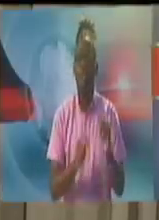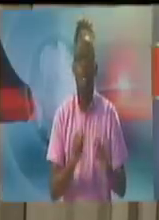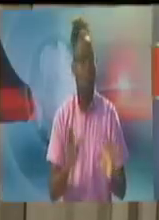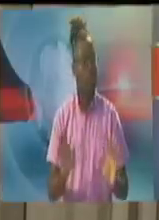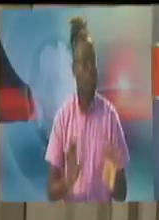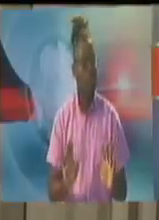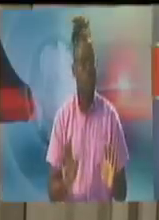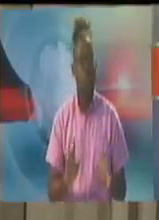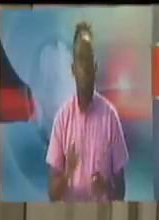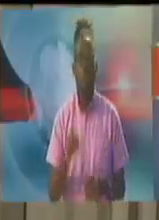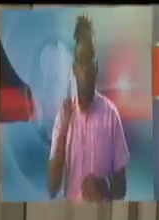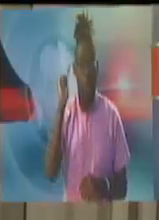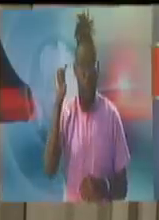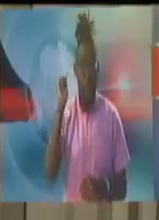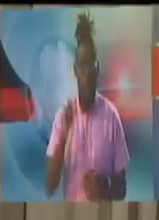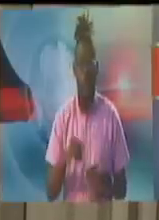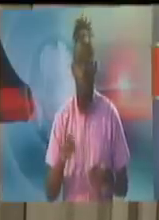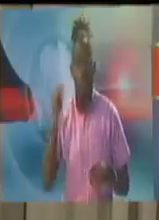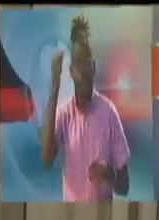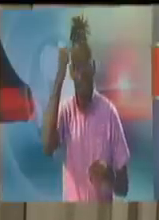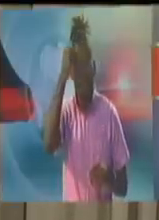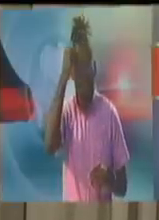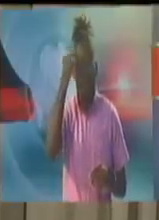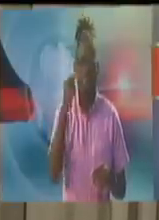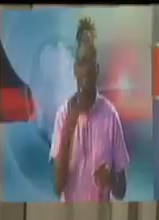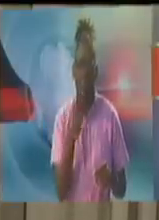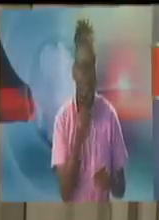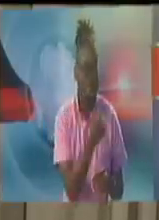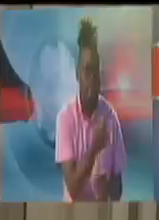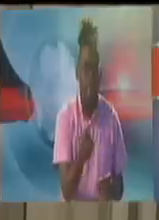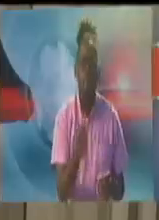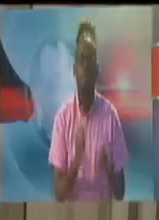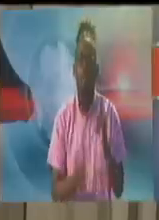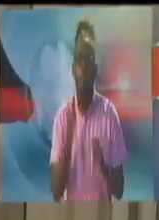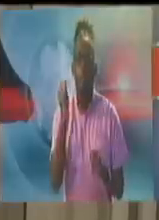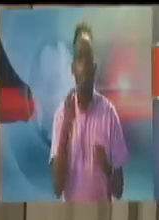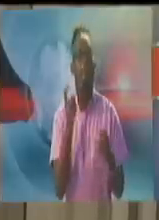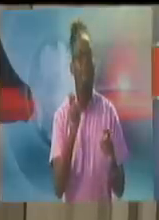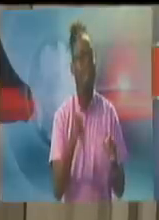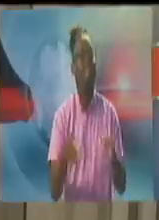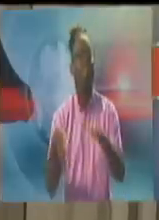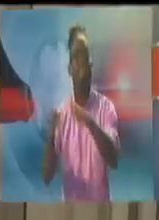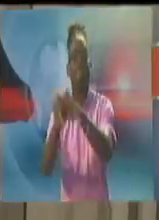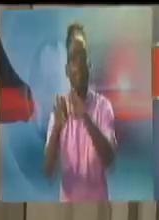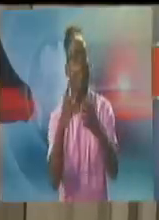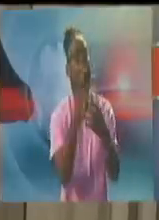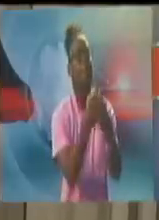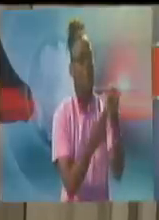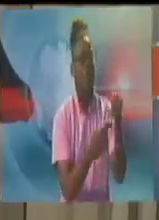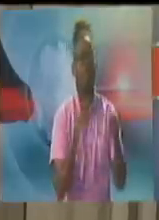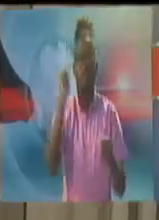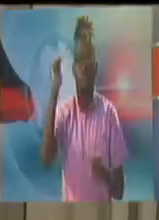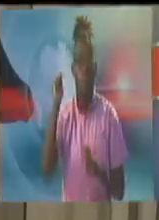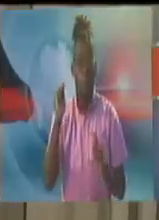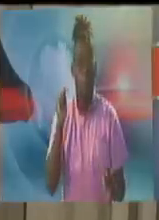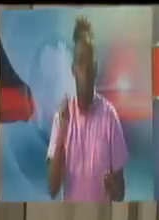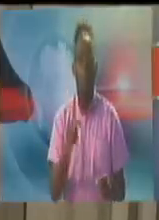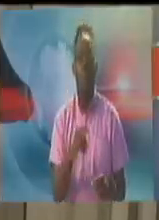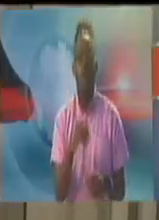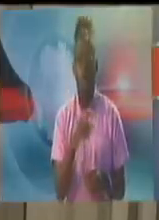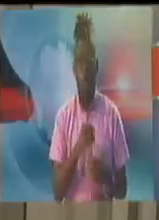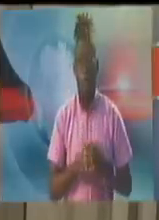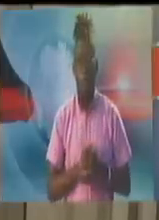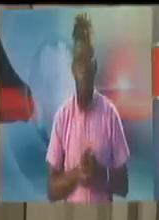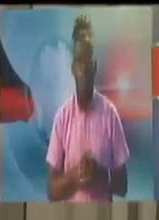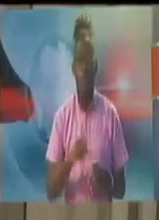2020, the government announced that Trinidad and Tobago would be closing its borders to nationals and non-nationals alike from midnight on the 22nd